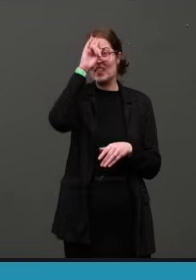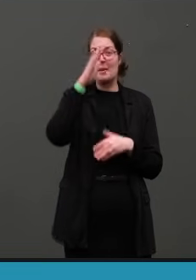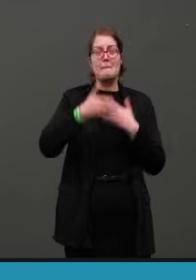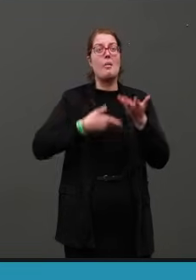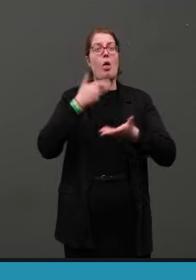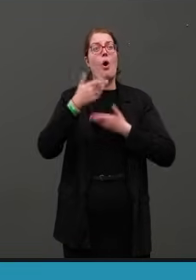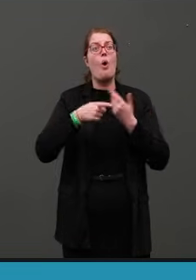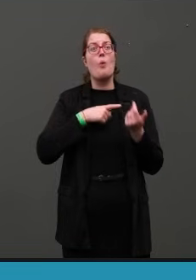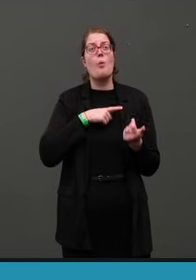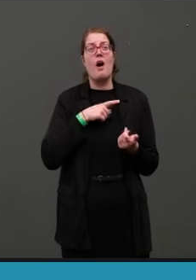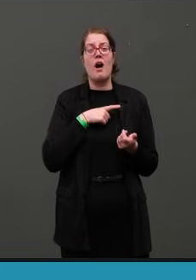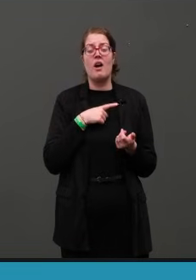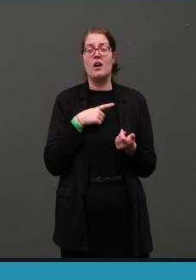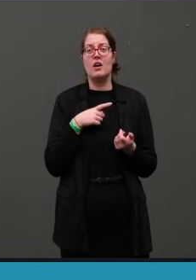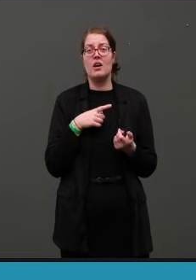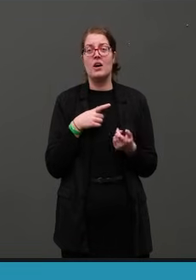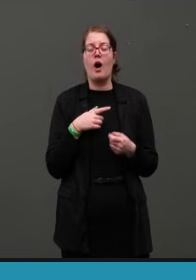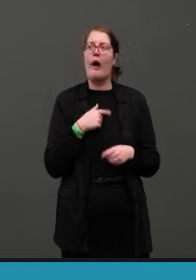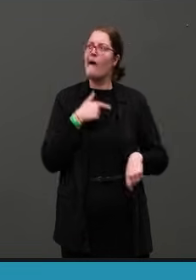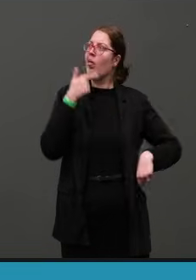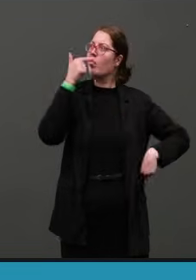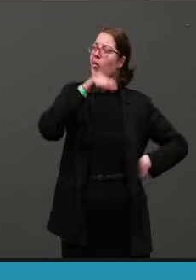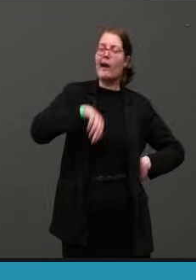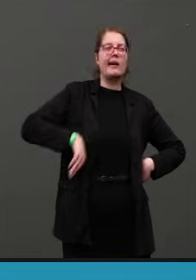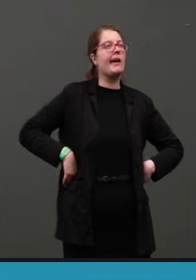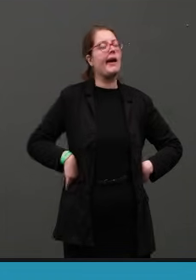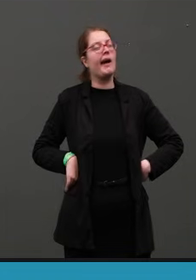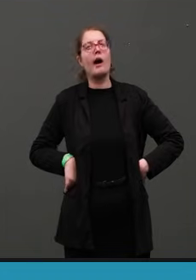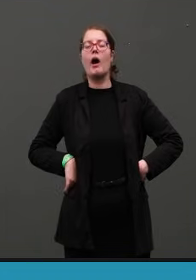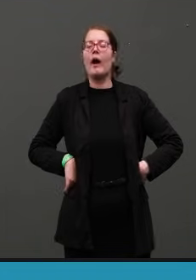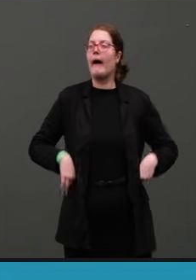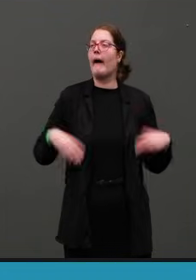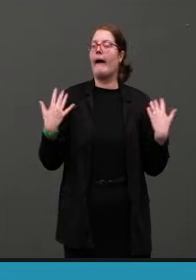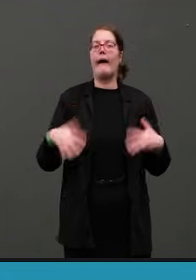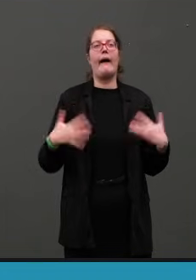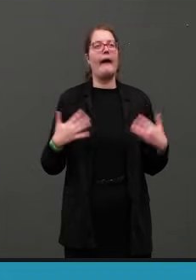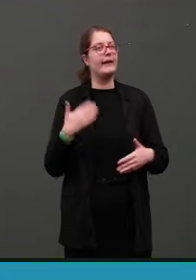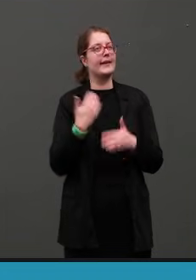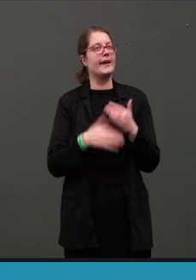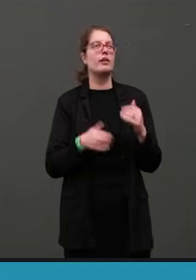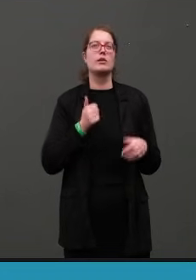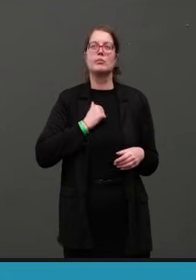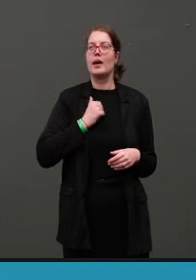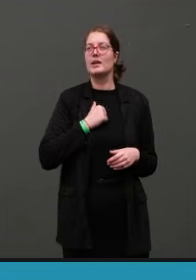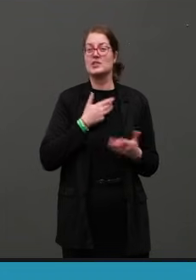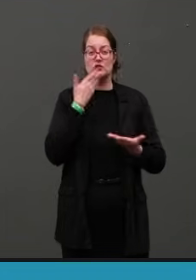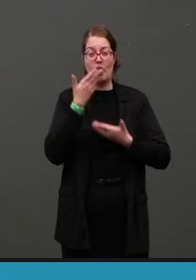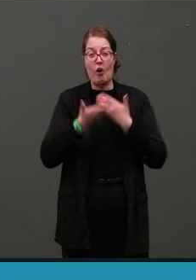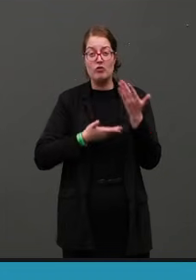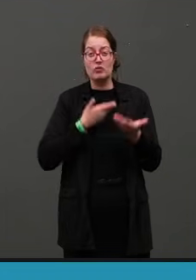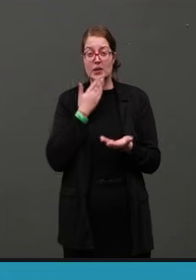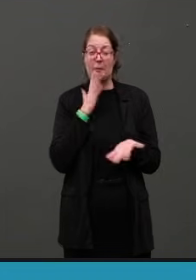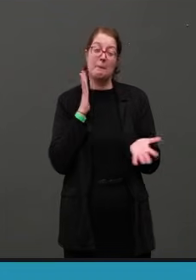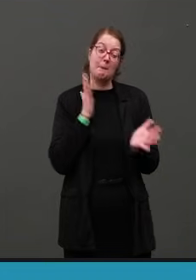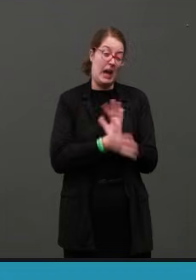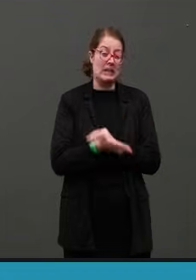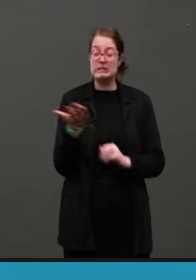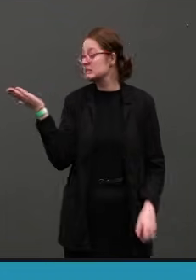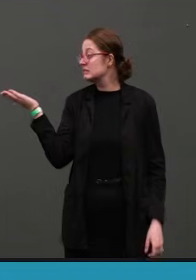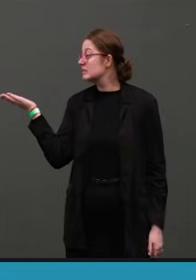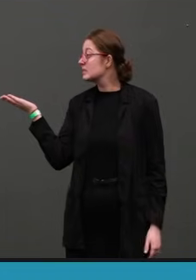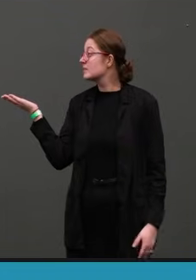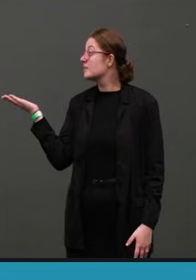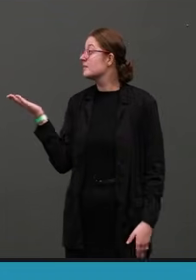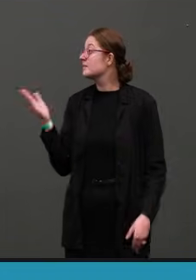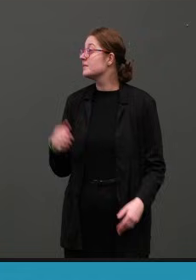amazing happenstance that he couldn't possibly have foreseen. Story-wise, it is a right old mess.